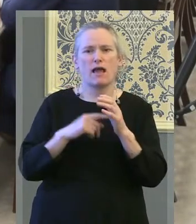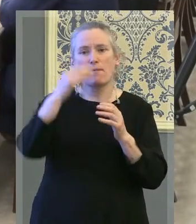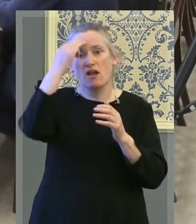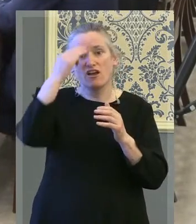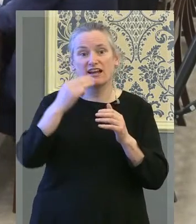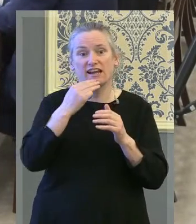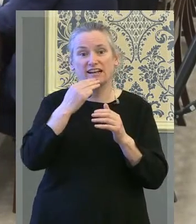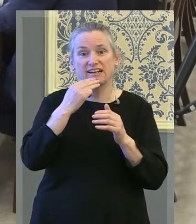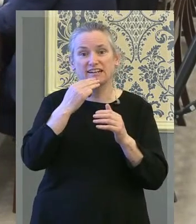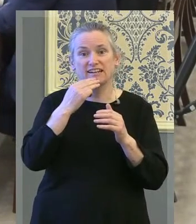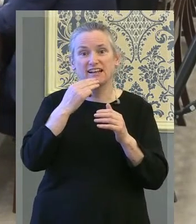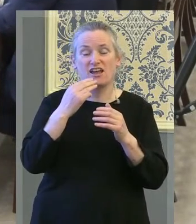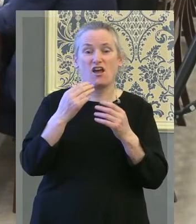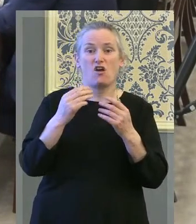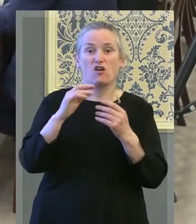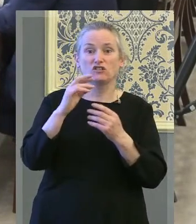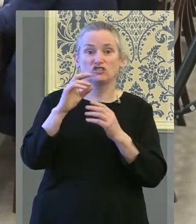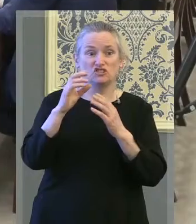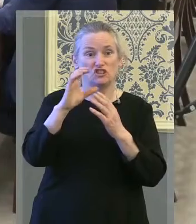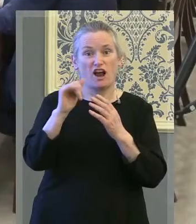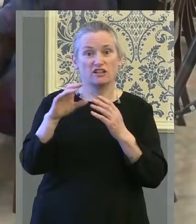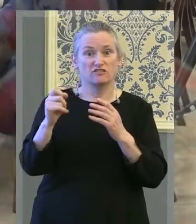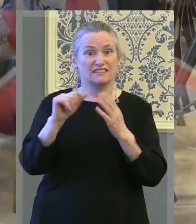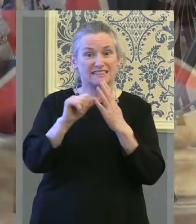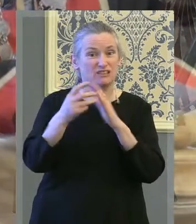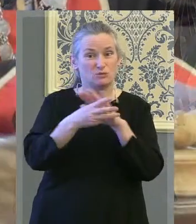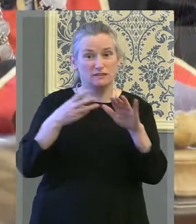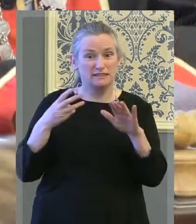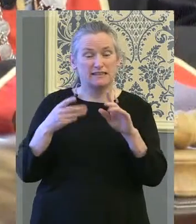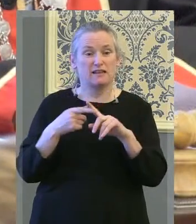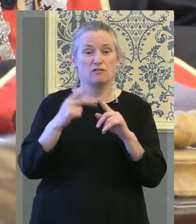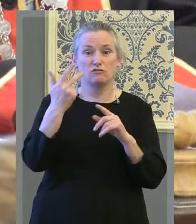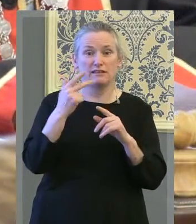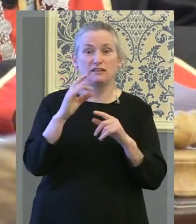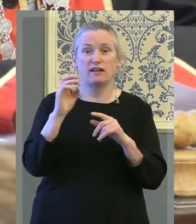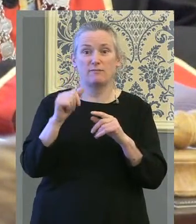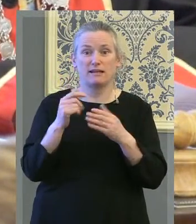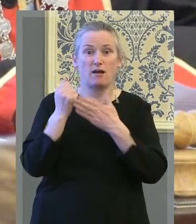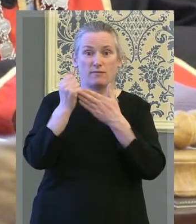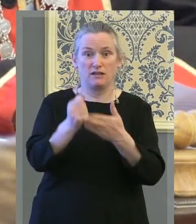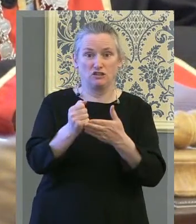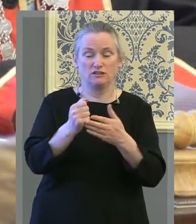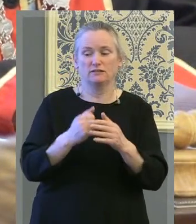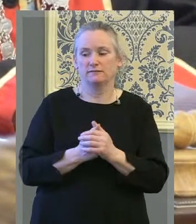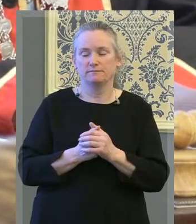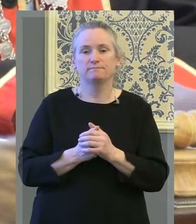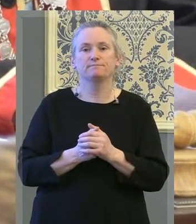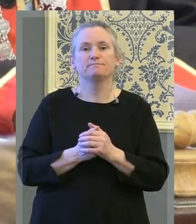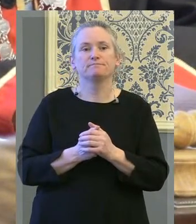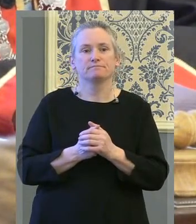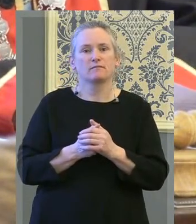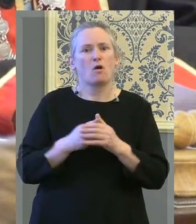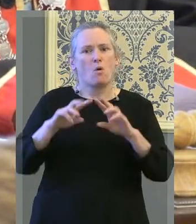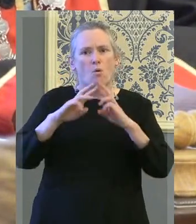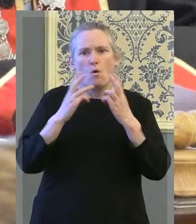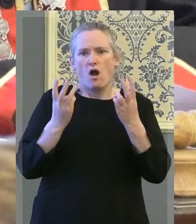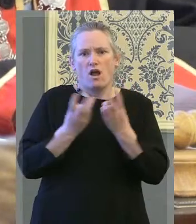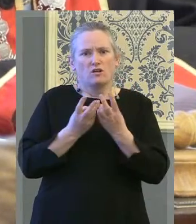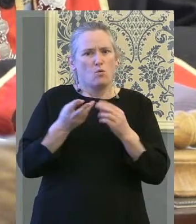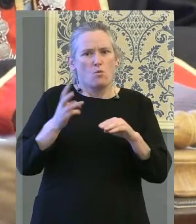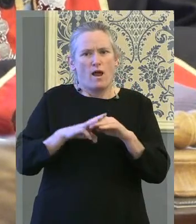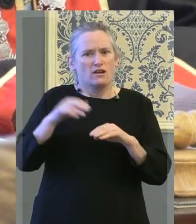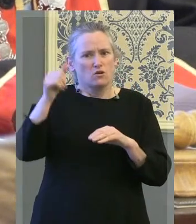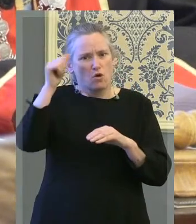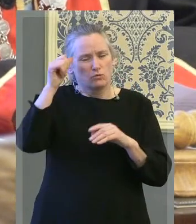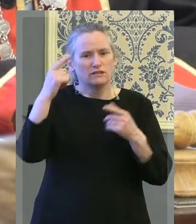for 6 weeks and earned him 3 Grammy nominations. Of course, worldwide recognition soon followed, with the